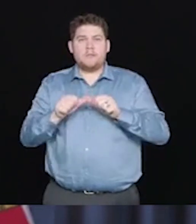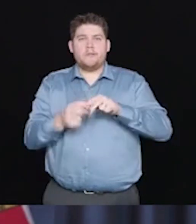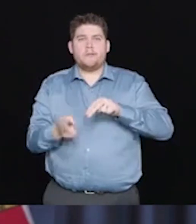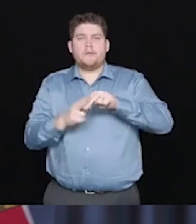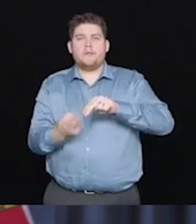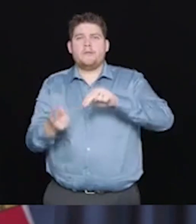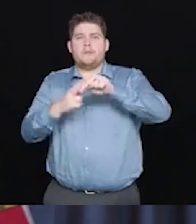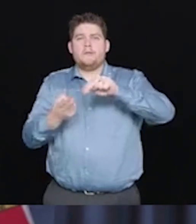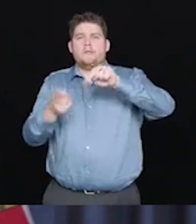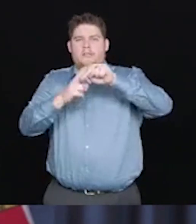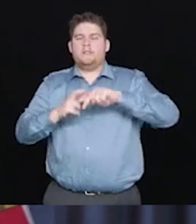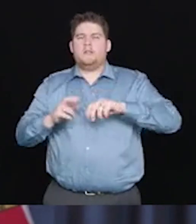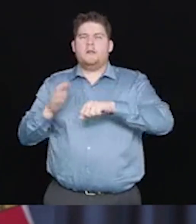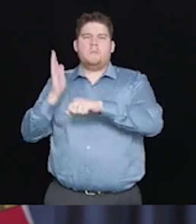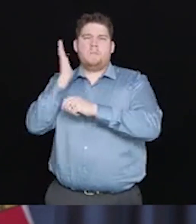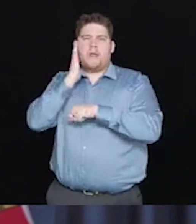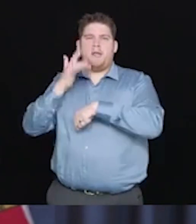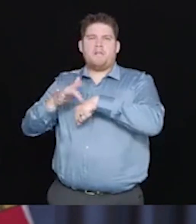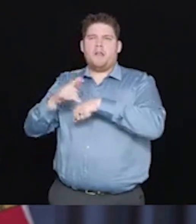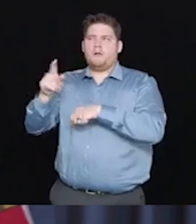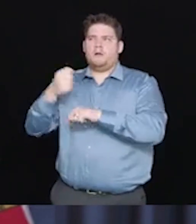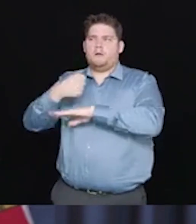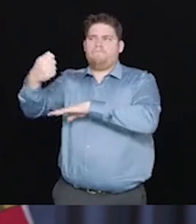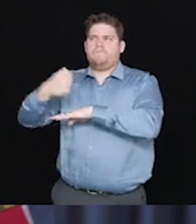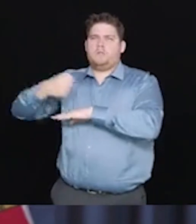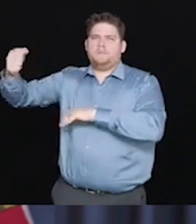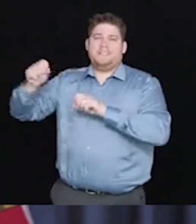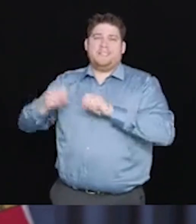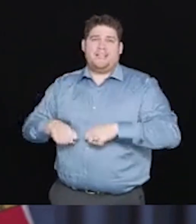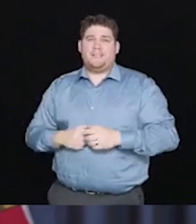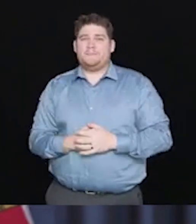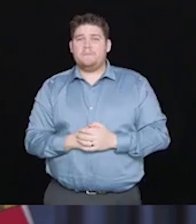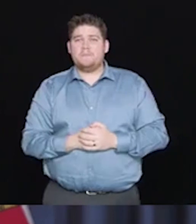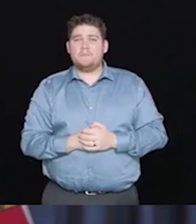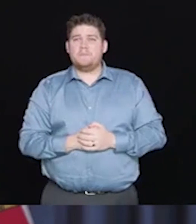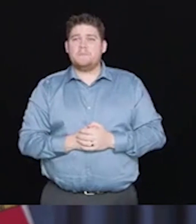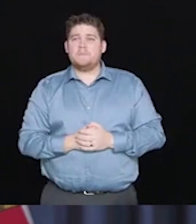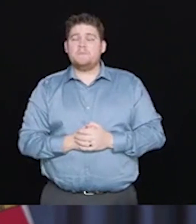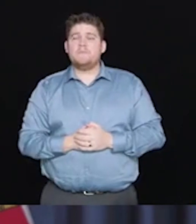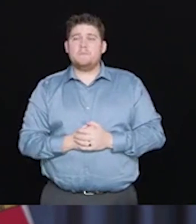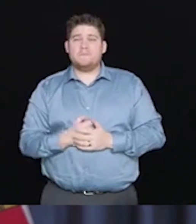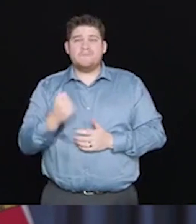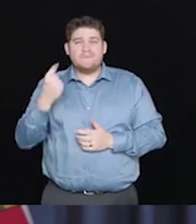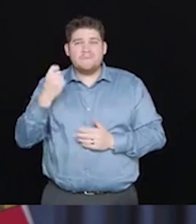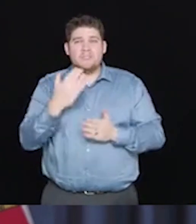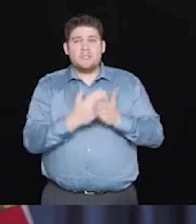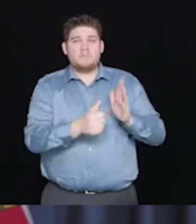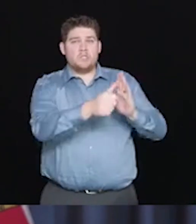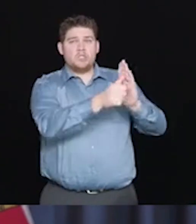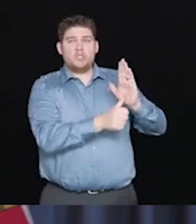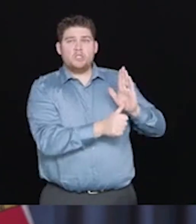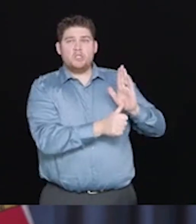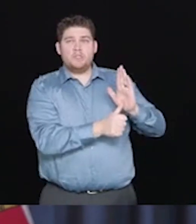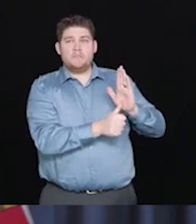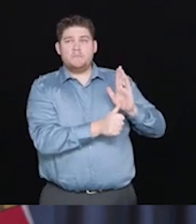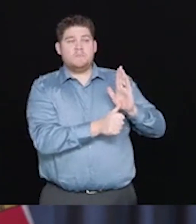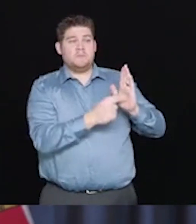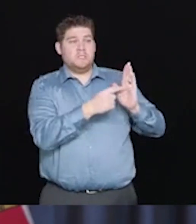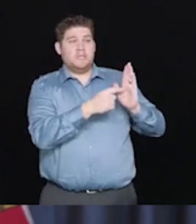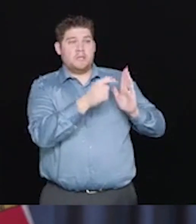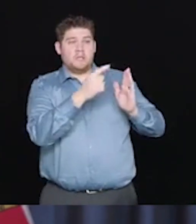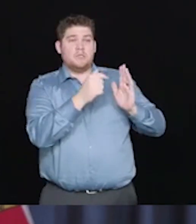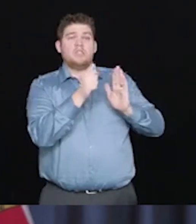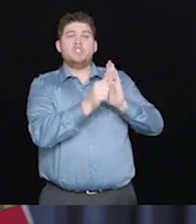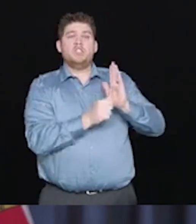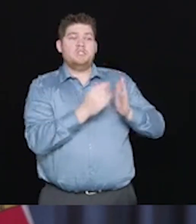so those surgeries continue to happen. But you're correct. We're talking about the cancellation of thousands